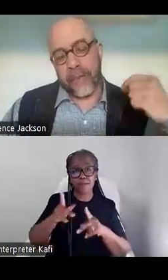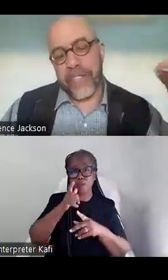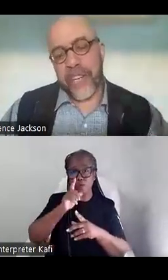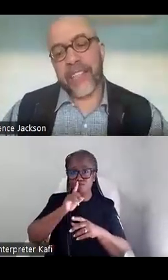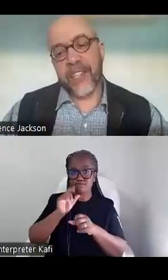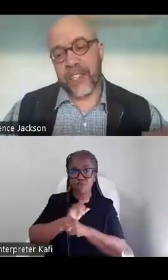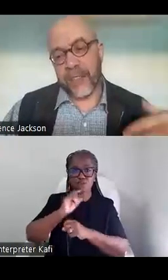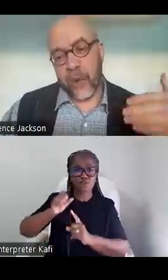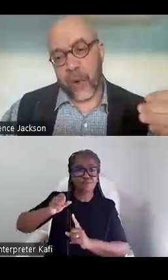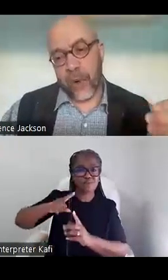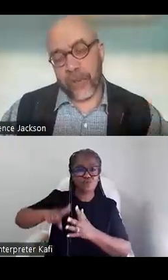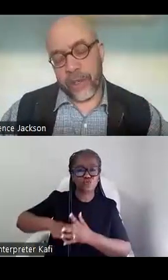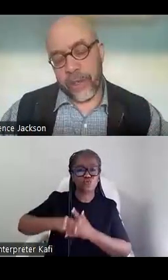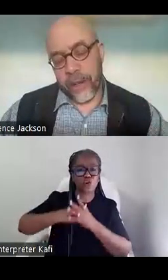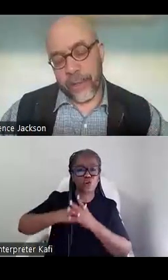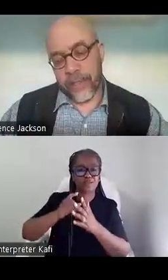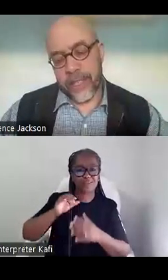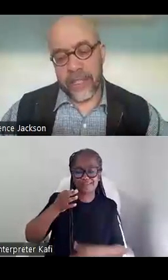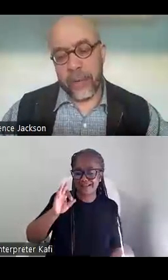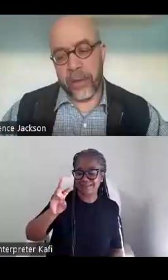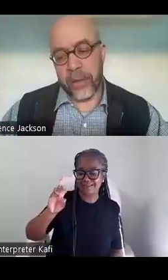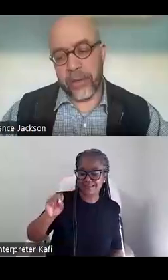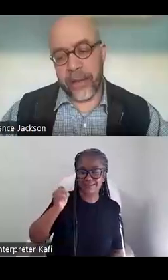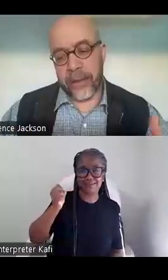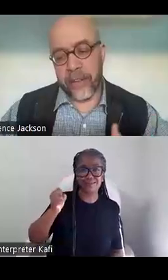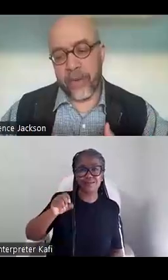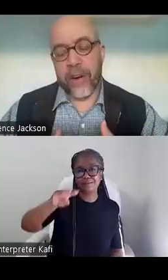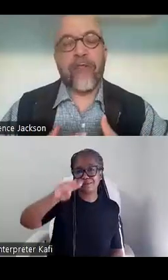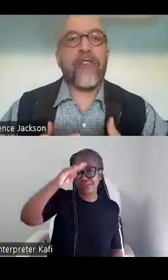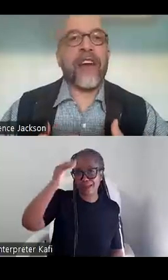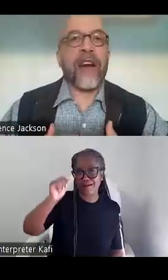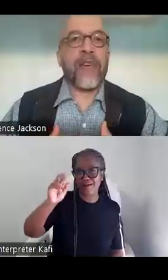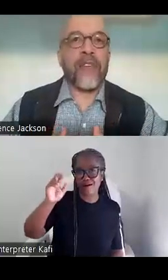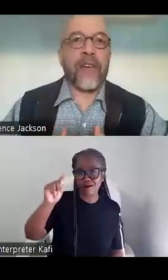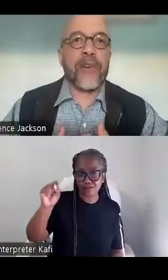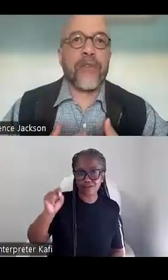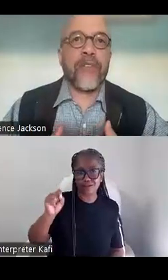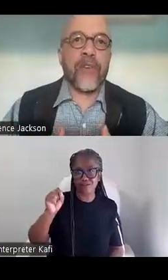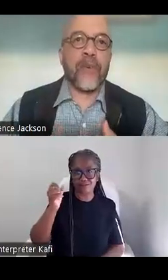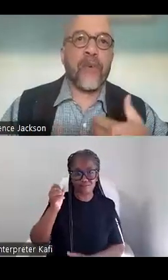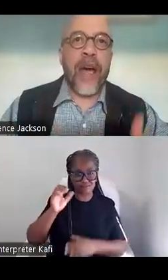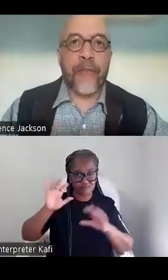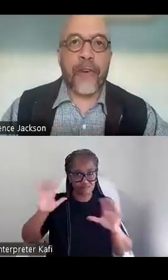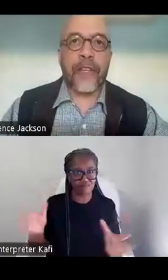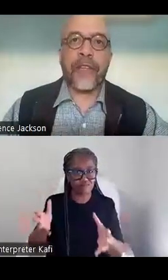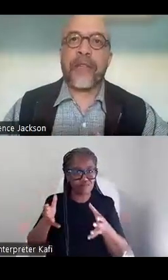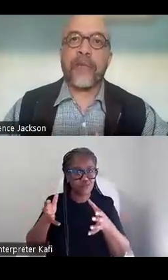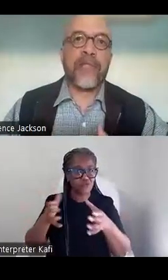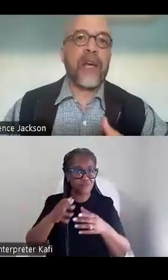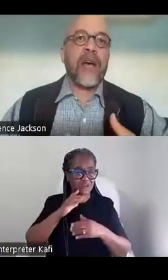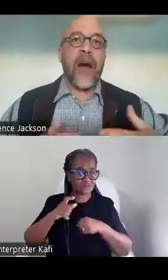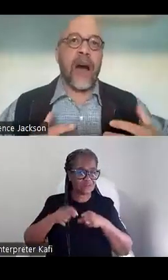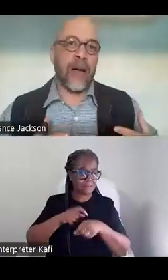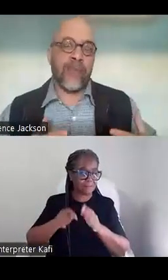The rejection, or the sensibility that there are very, very few